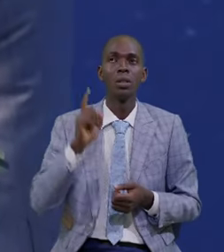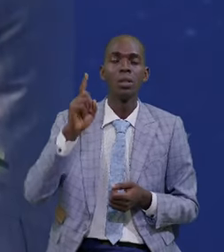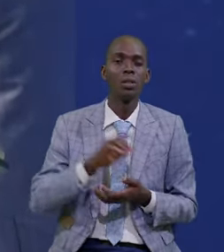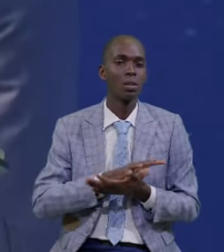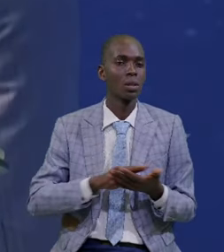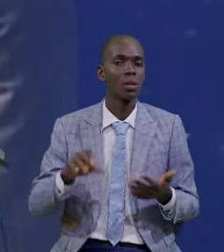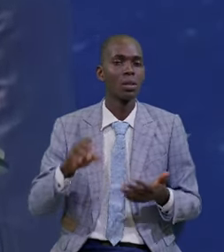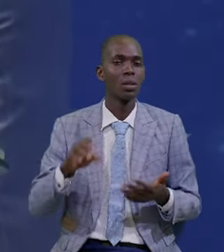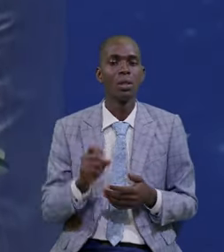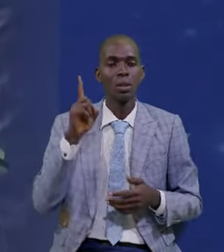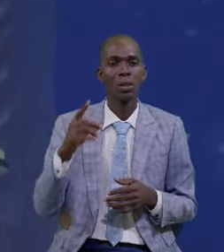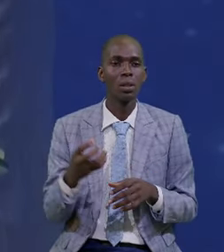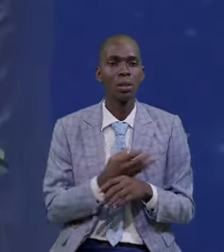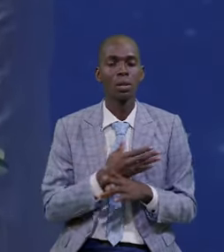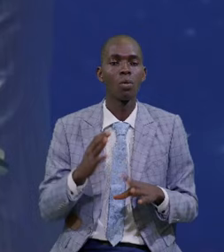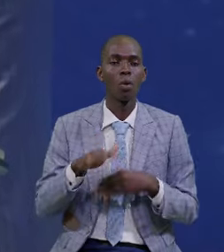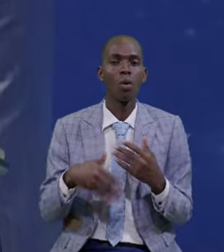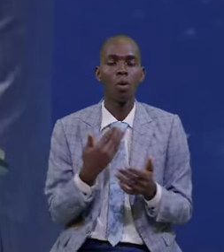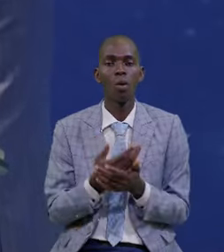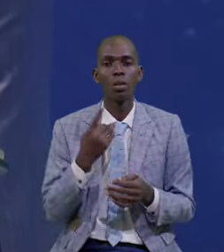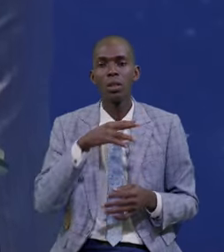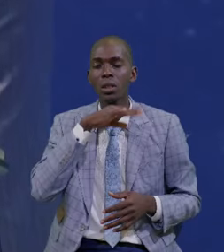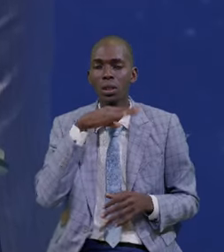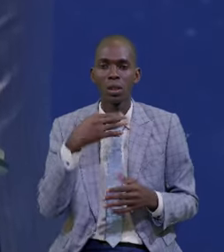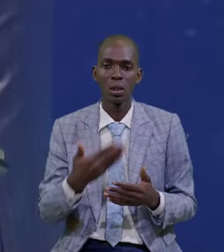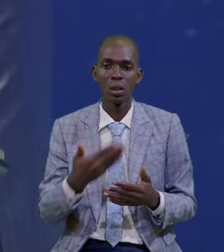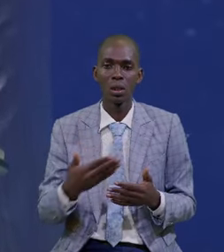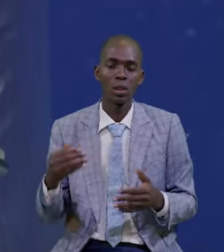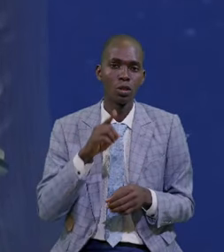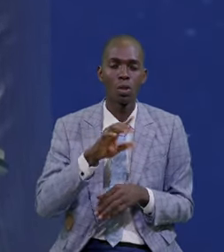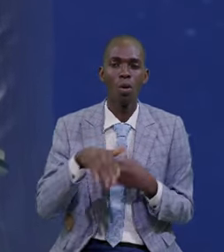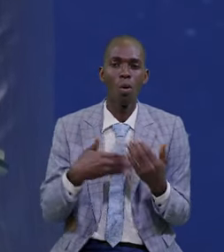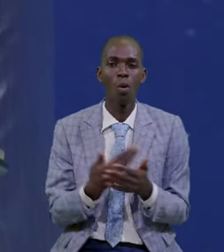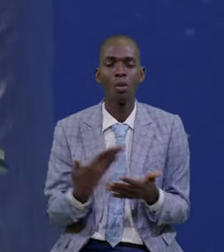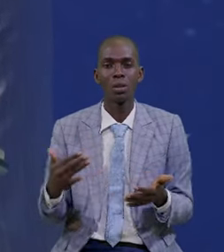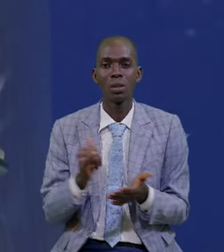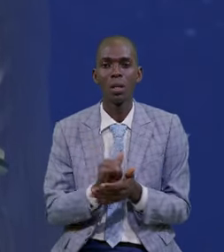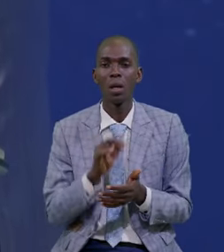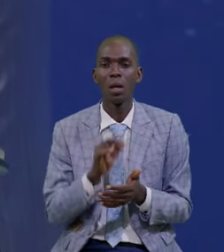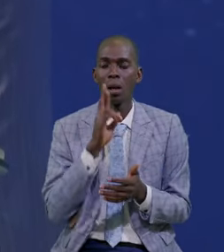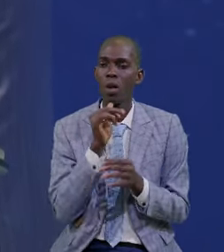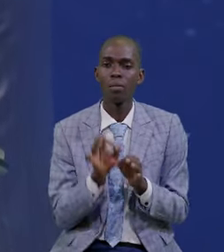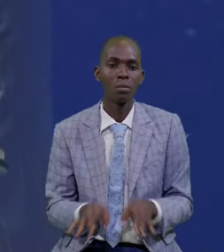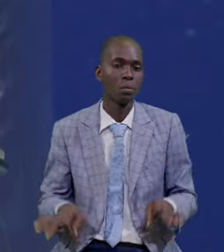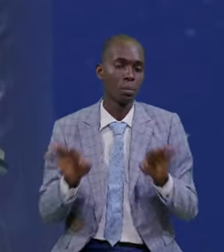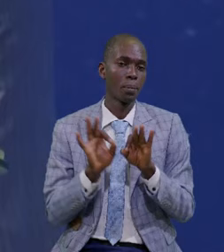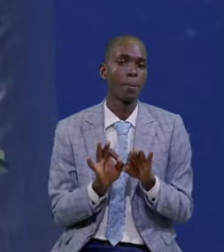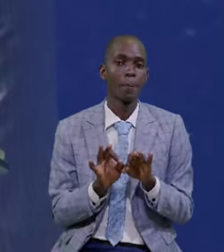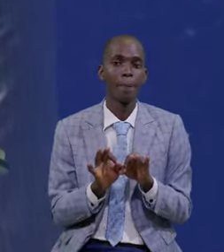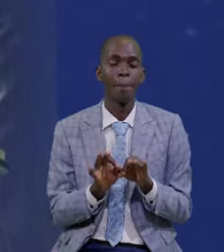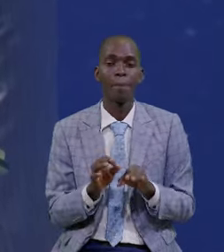the chaff and everything that is non-essential. The games men